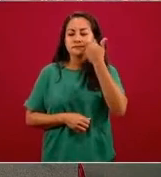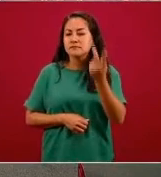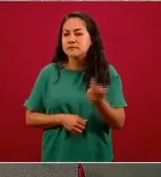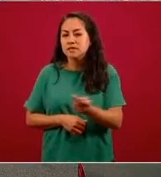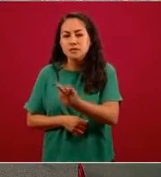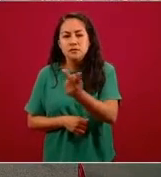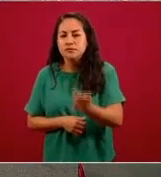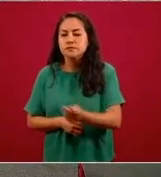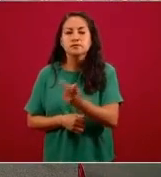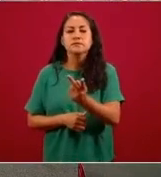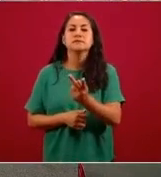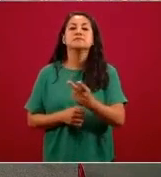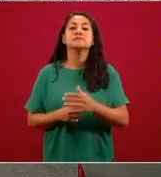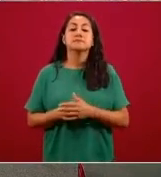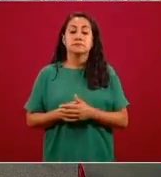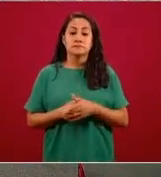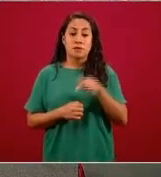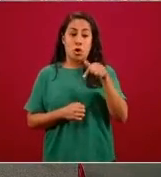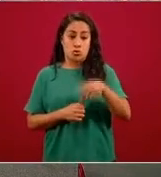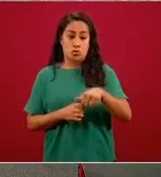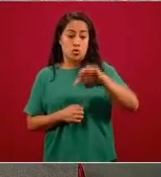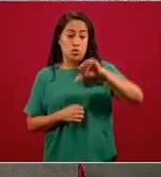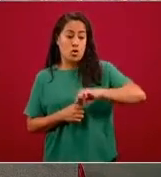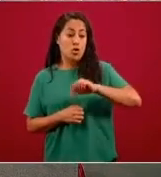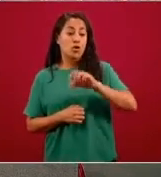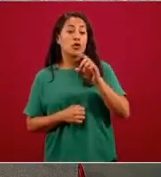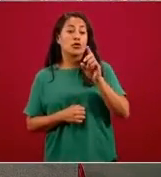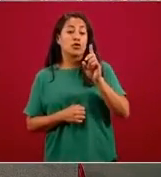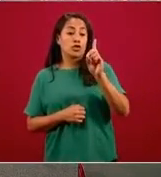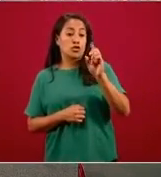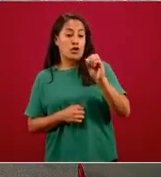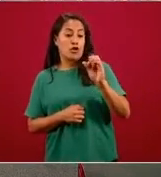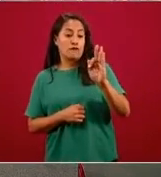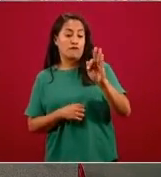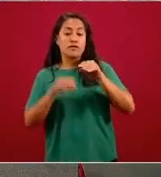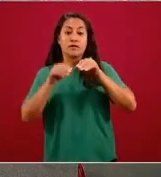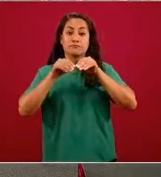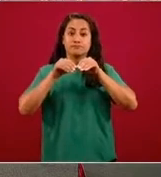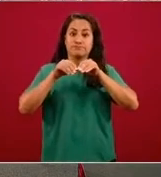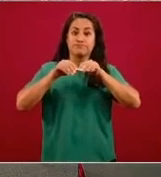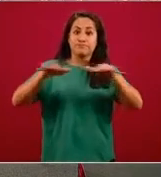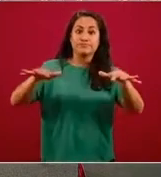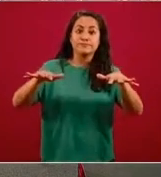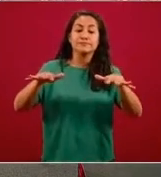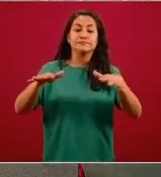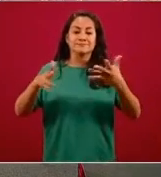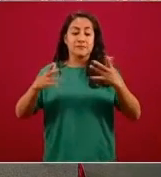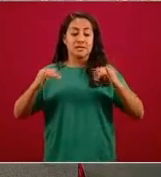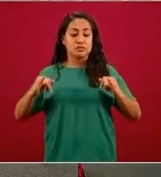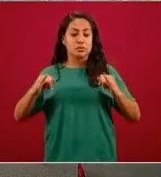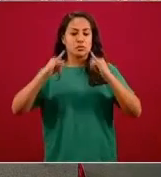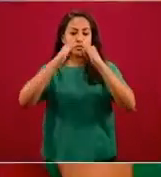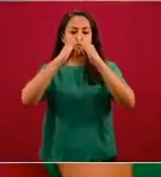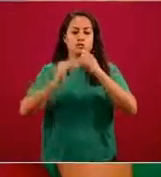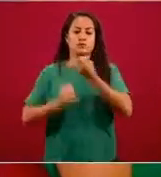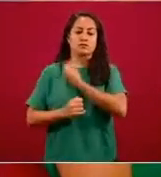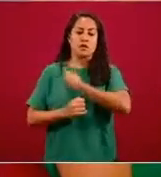I'd like to ask you, today an agreement was published in the Federal Official Gazette that said that